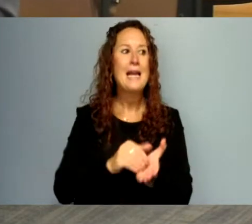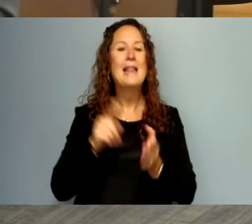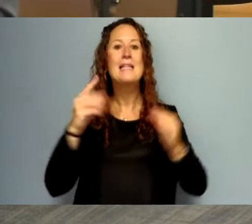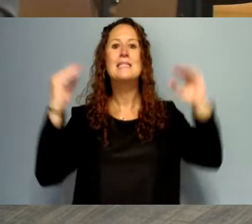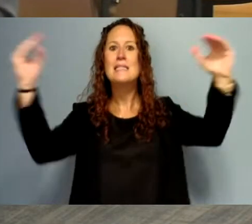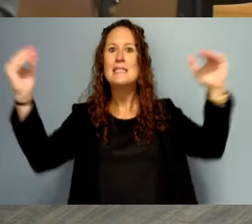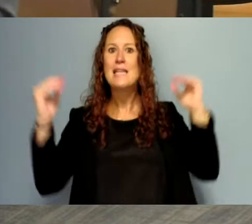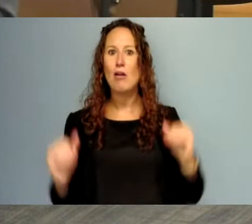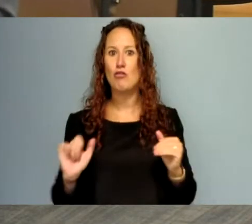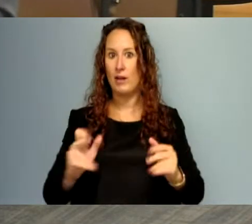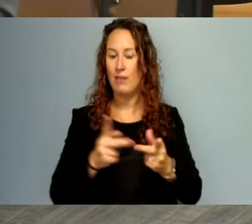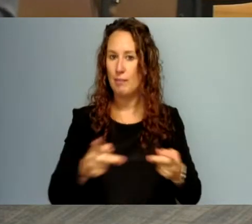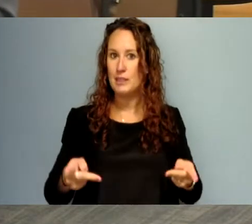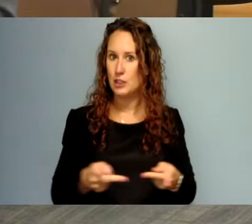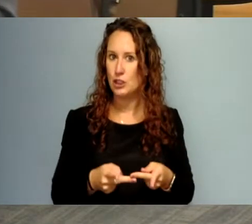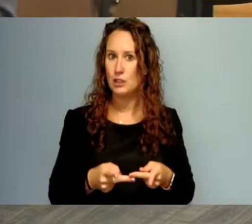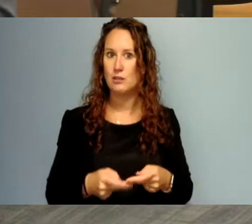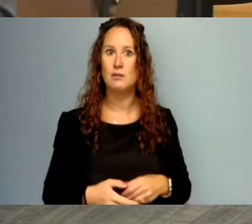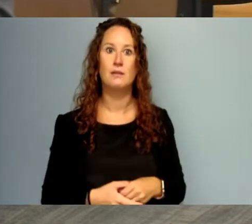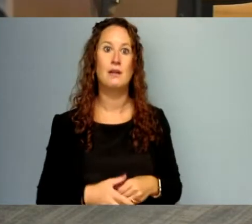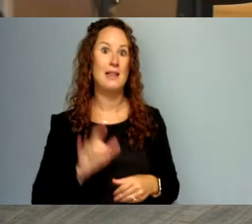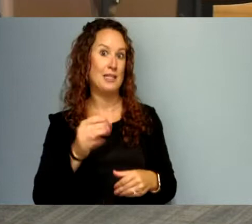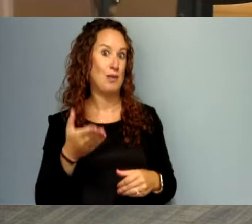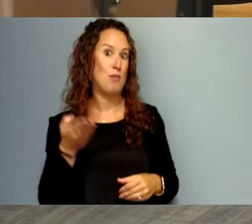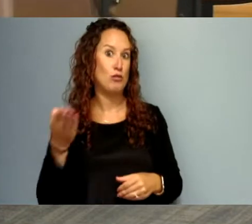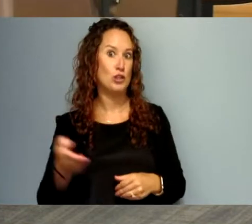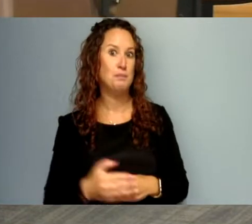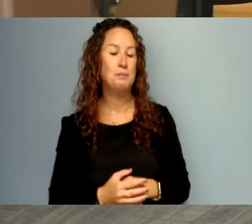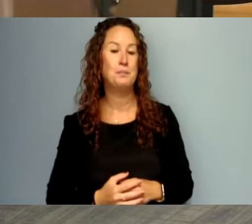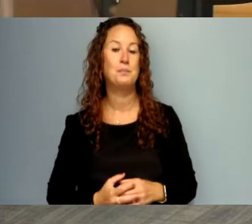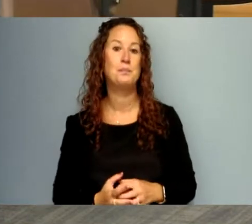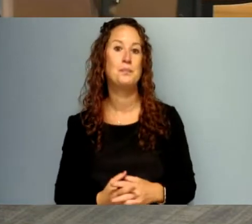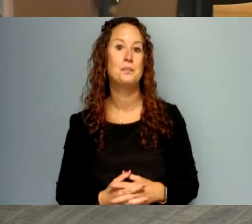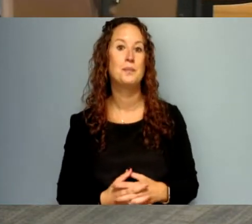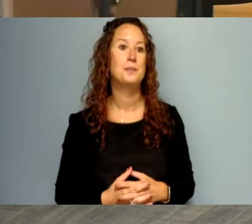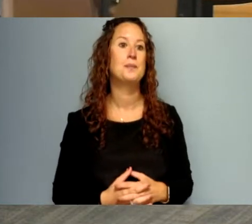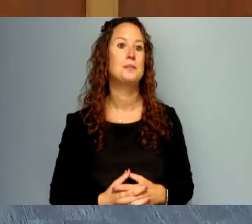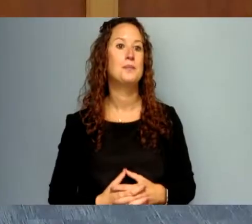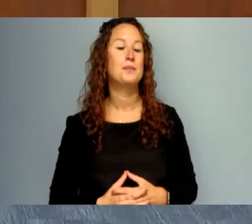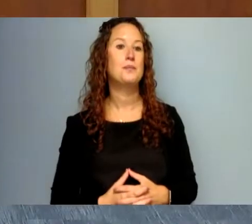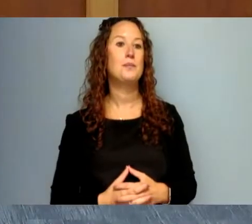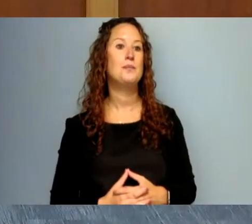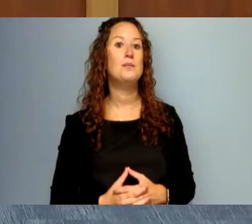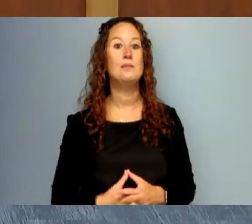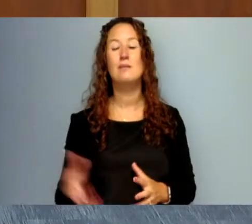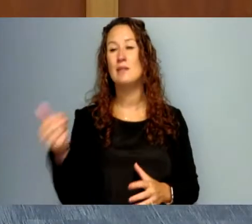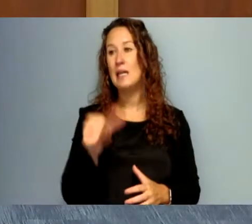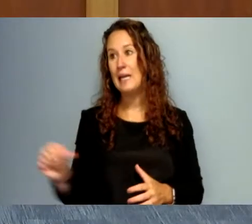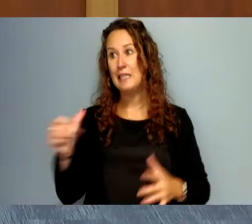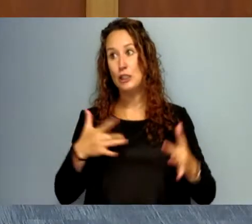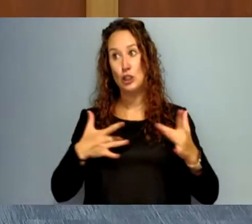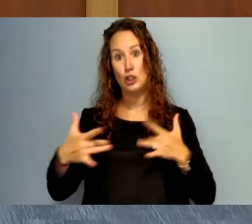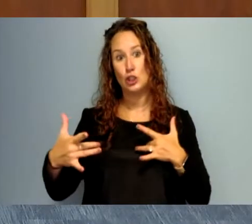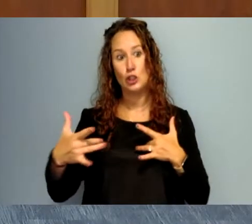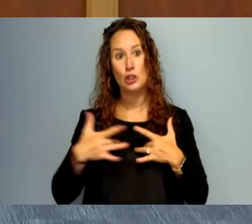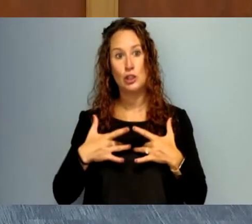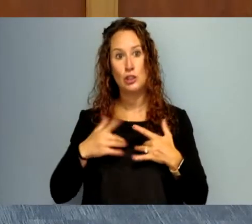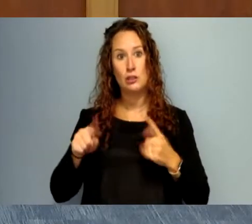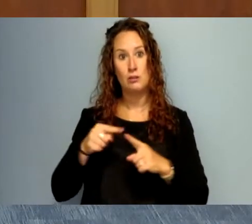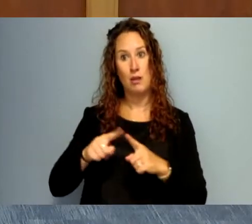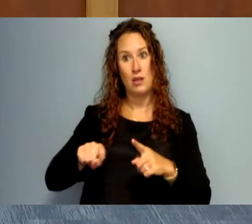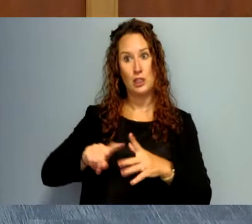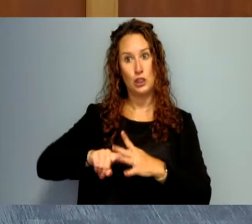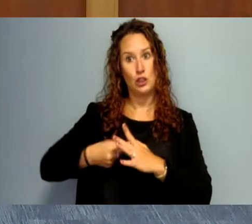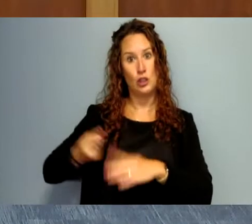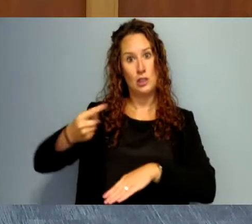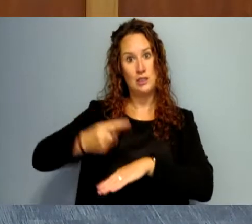the position. So that's my motion. Okay. Any concerns about the August 4th